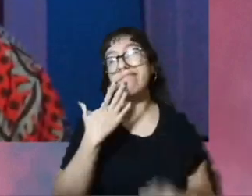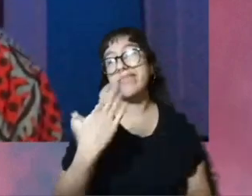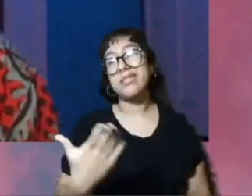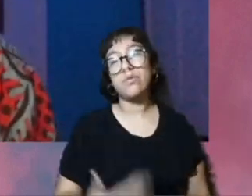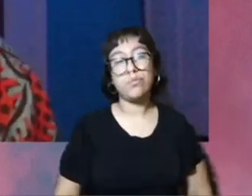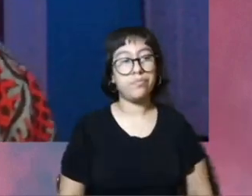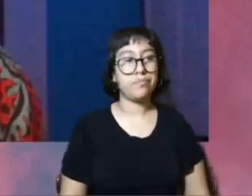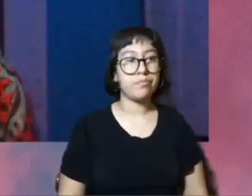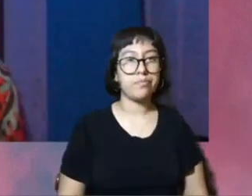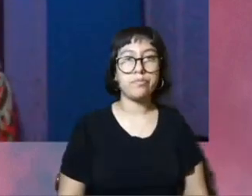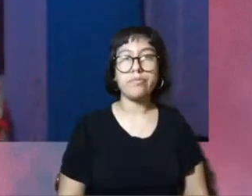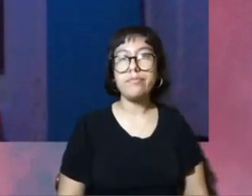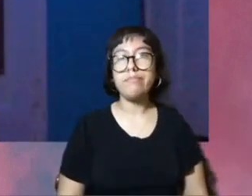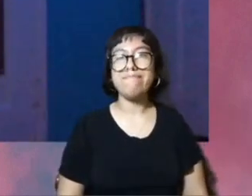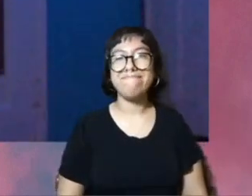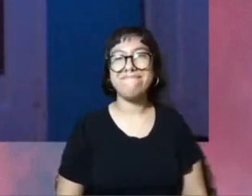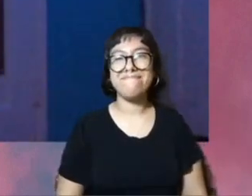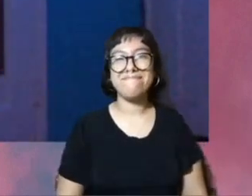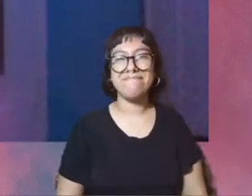Staycation with me.